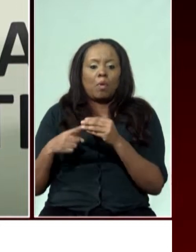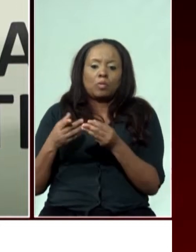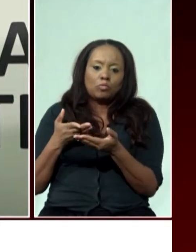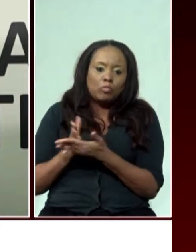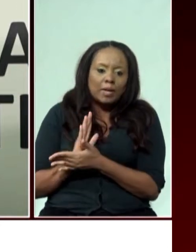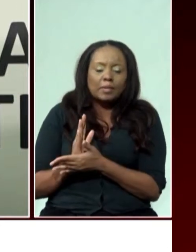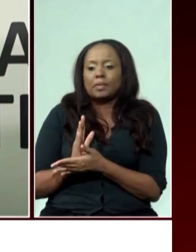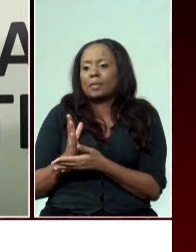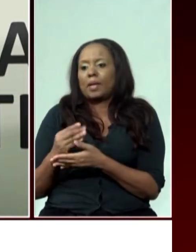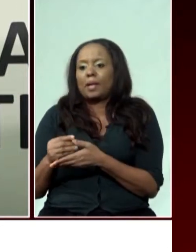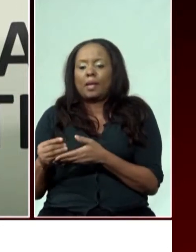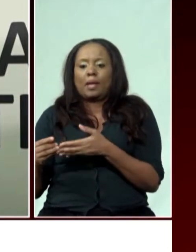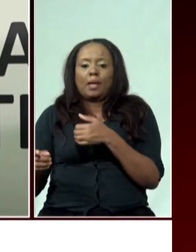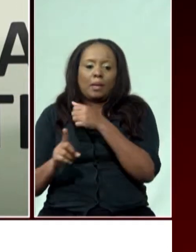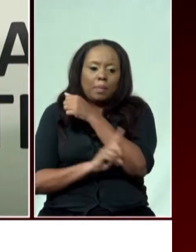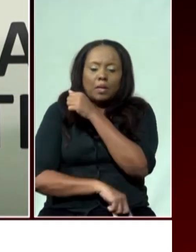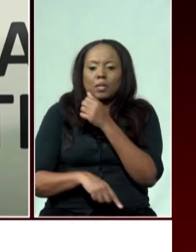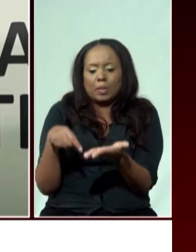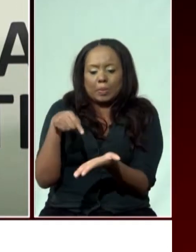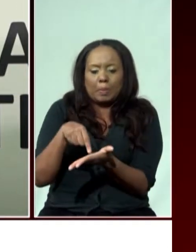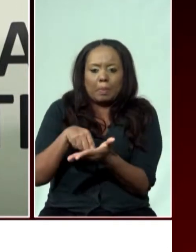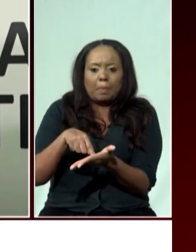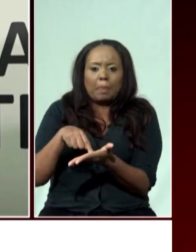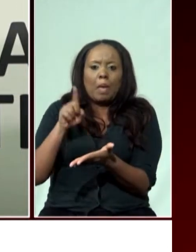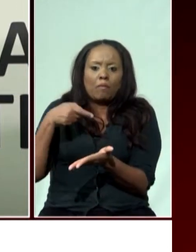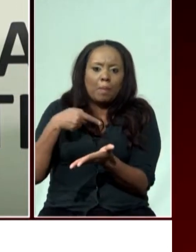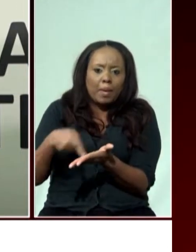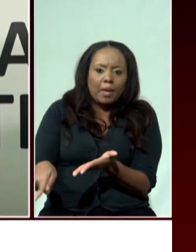children with disabilities have in terms of our education.